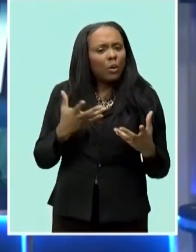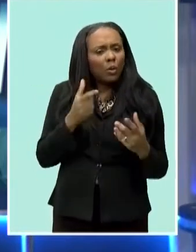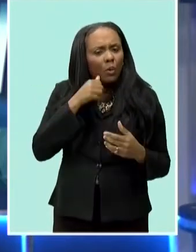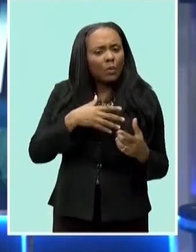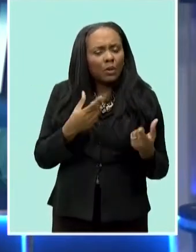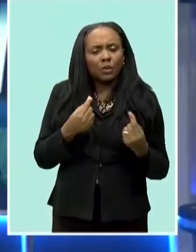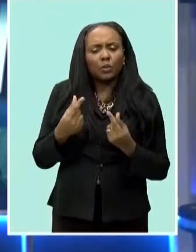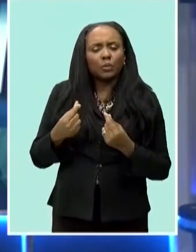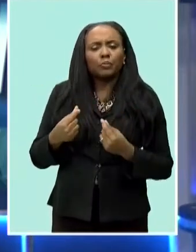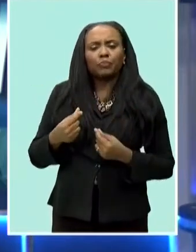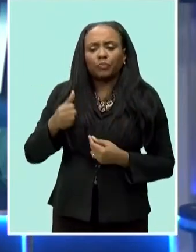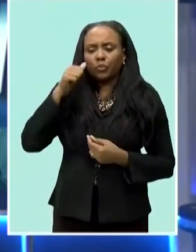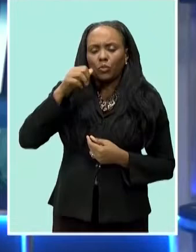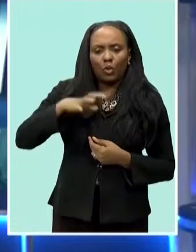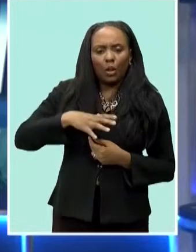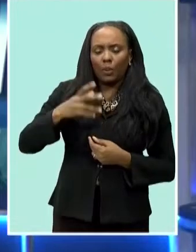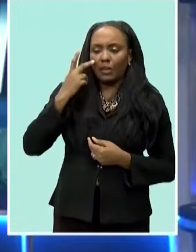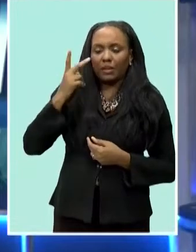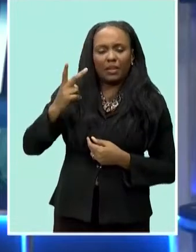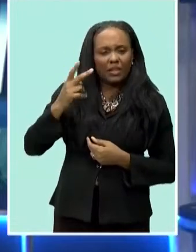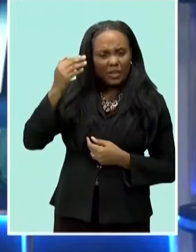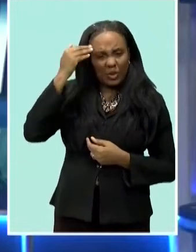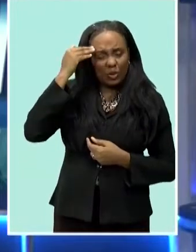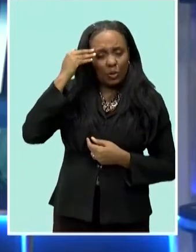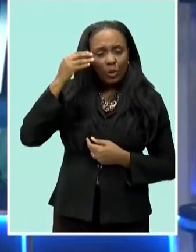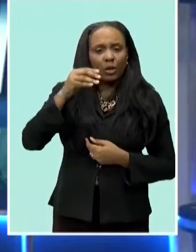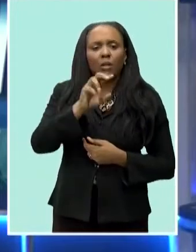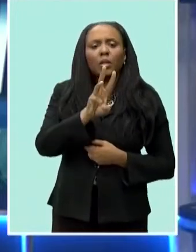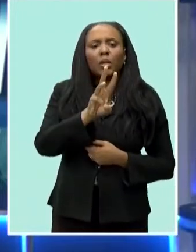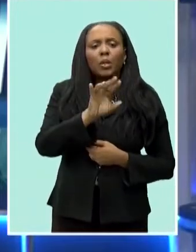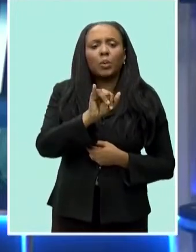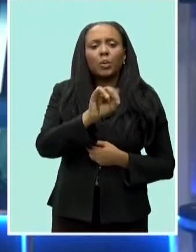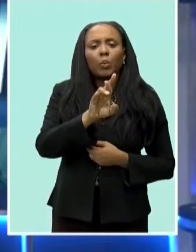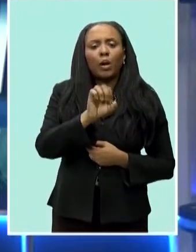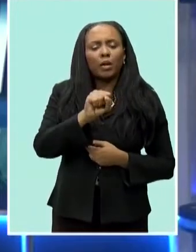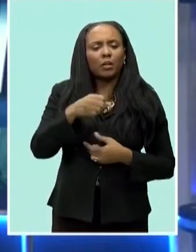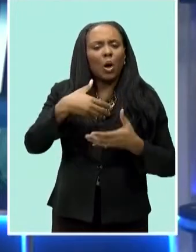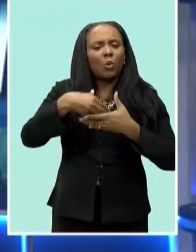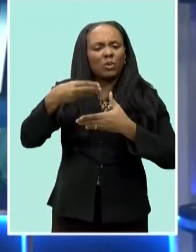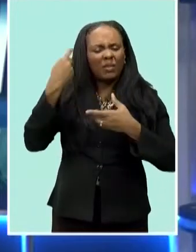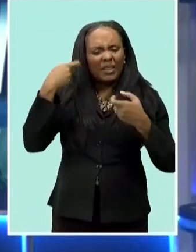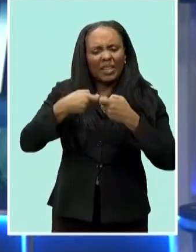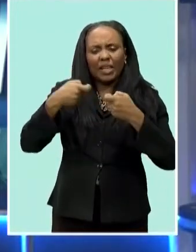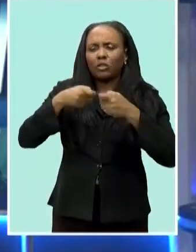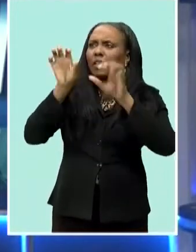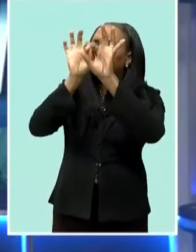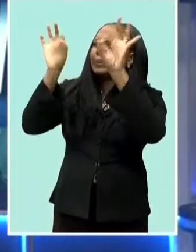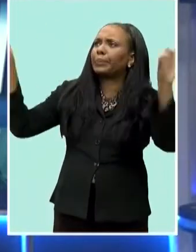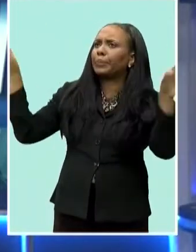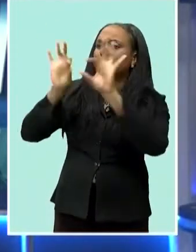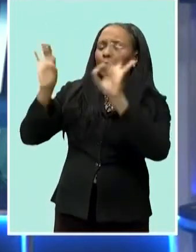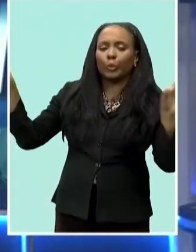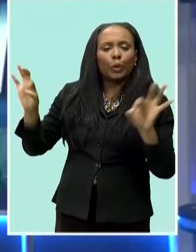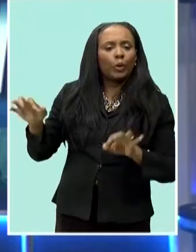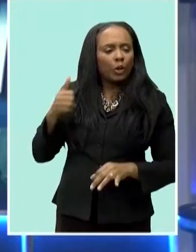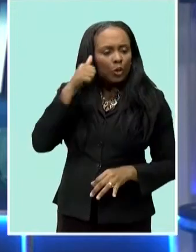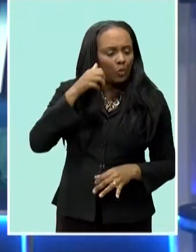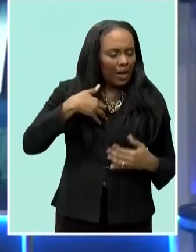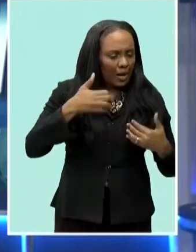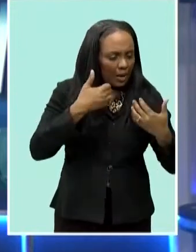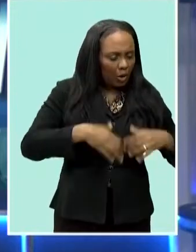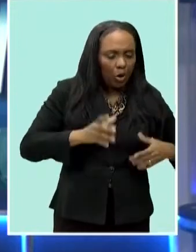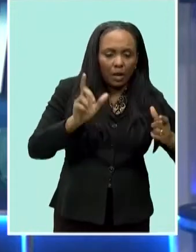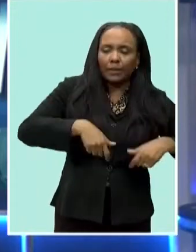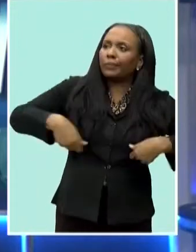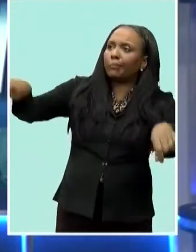company has reminded Barbadians of its safety around electricity messages and adhering to signage. Power quality analyst with